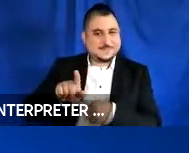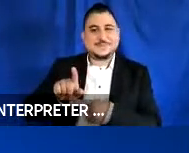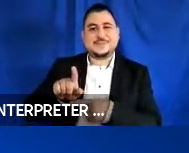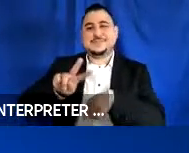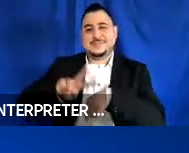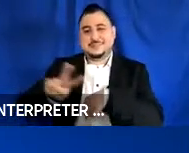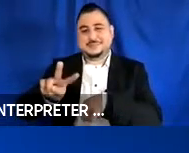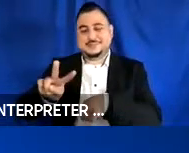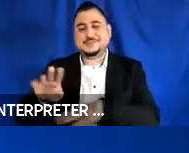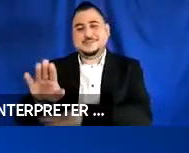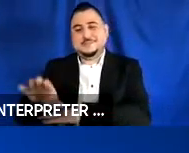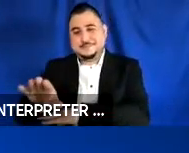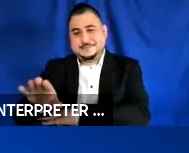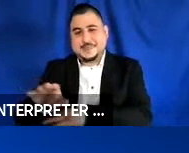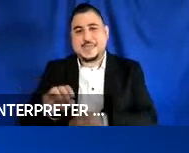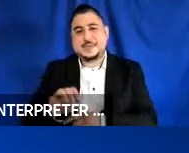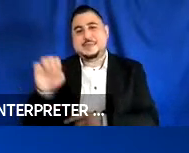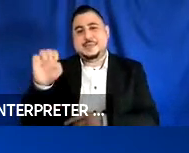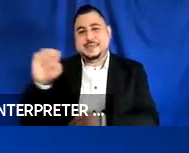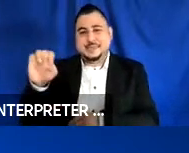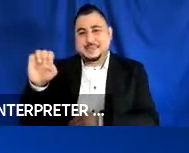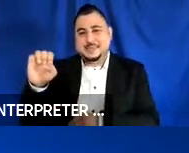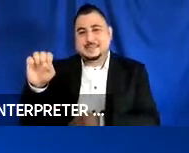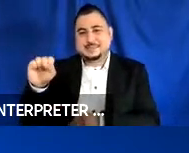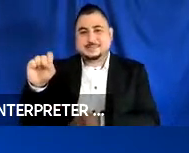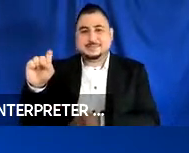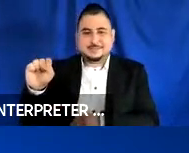at 2 p.m. Eastern time.